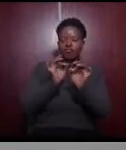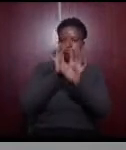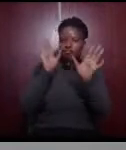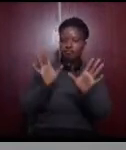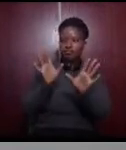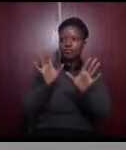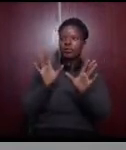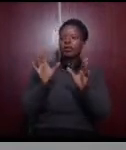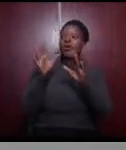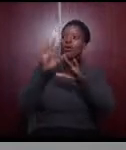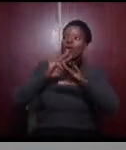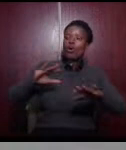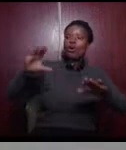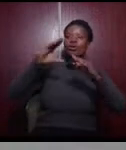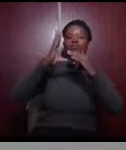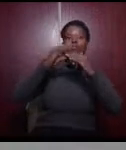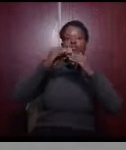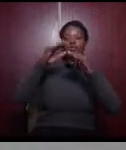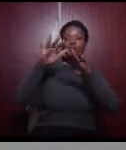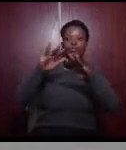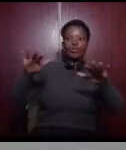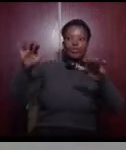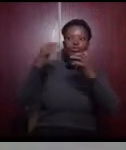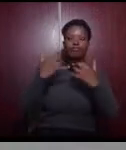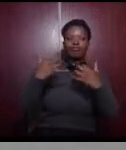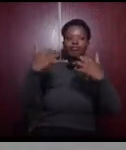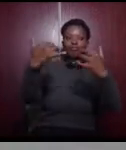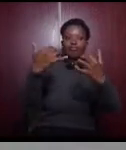Honorable members on the platform.